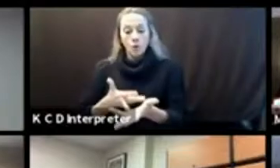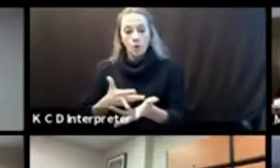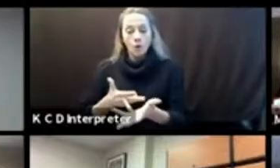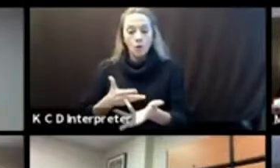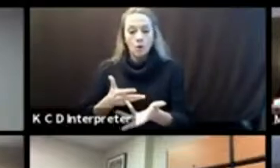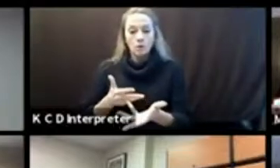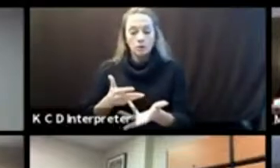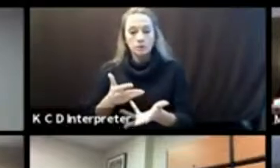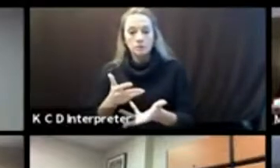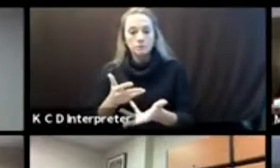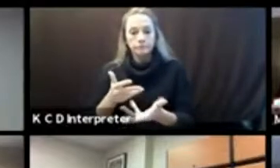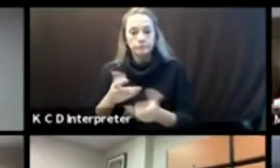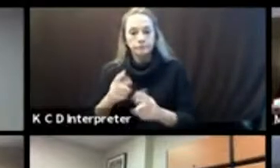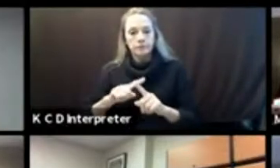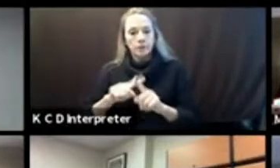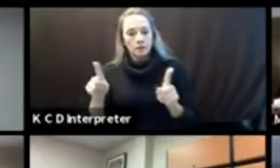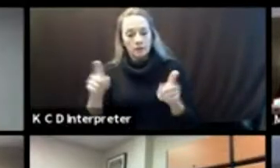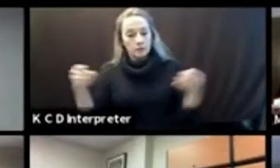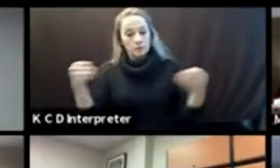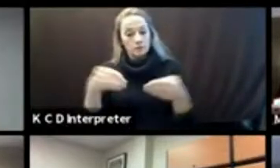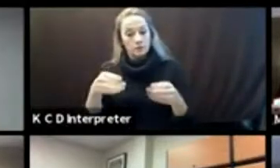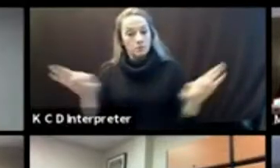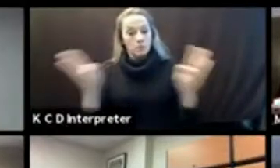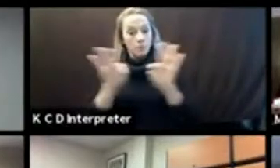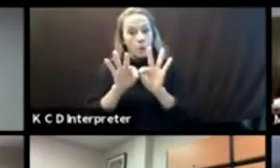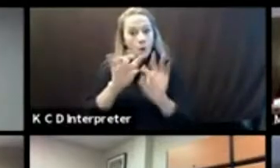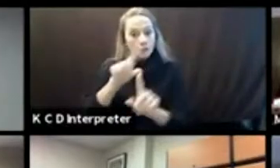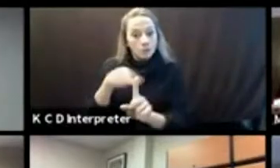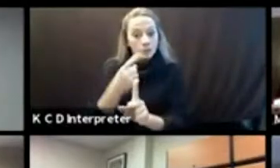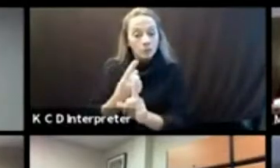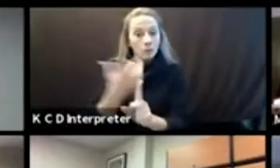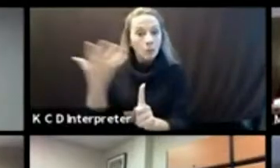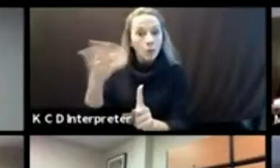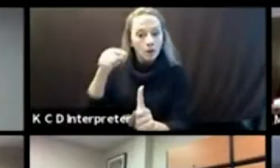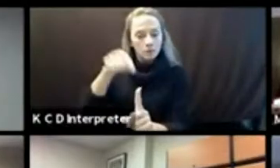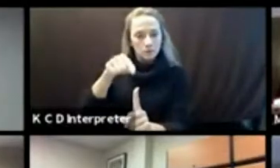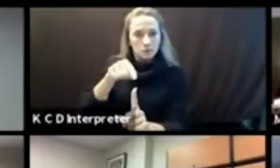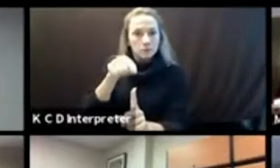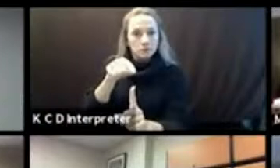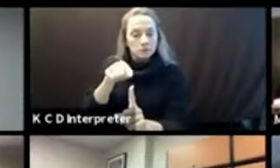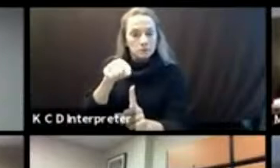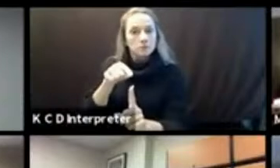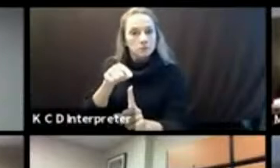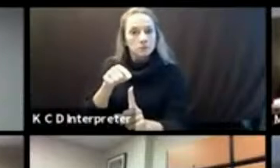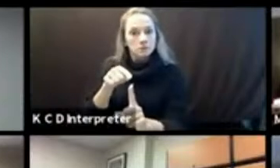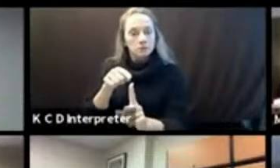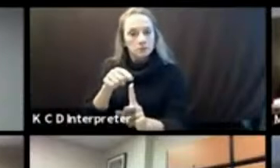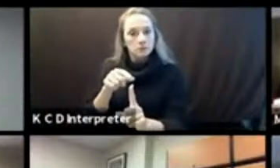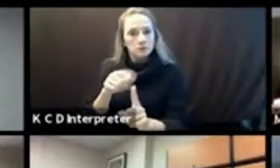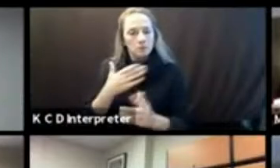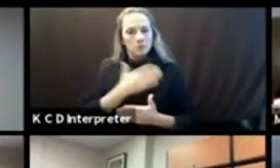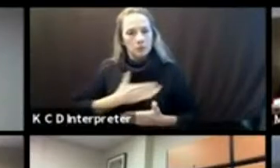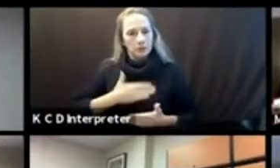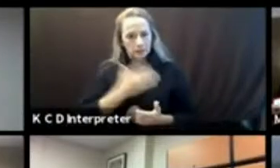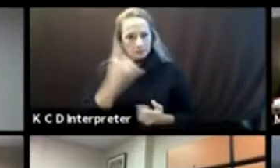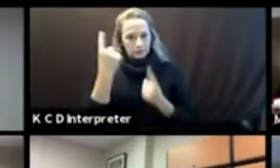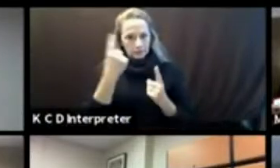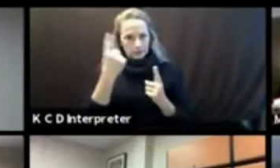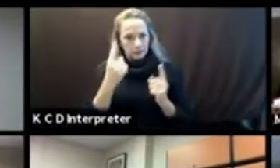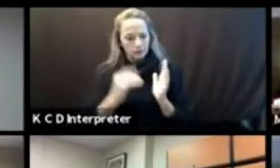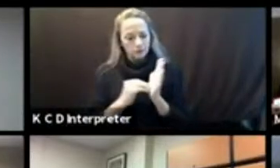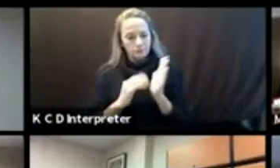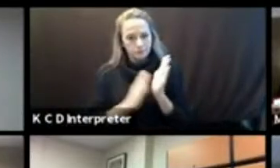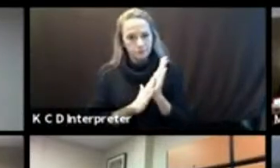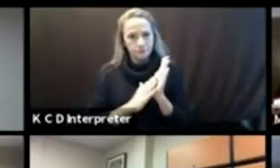distraction from that, which is the singularly most important thing I could ask of this board today. So please consider in your other or